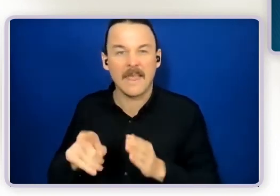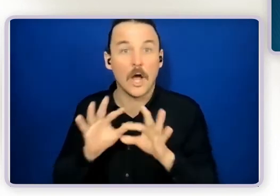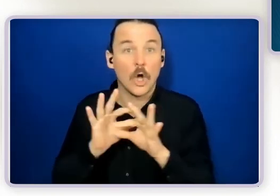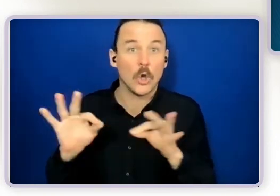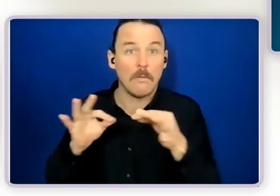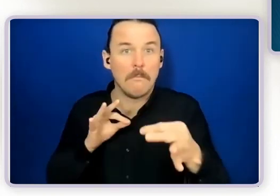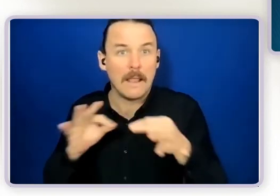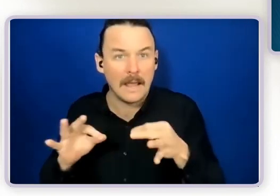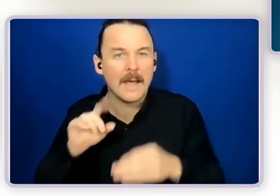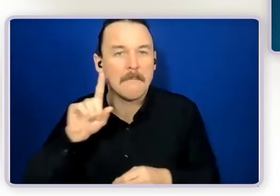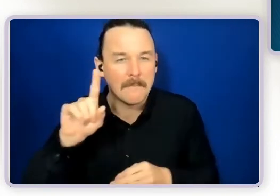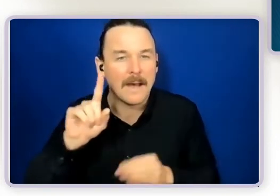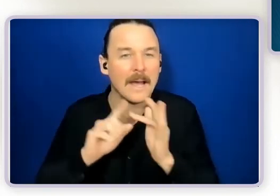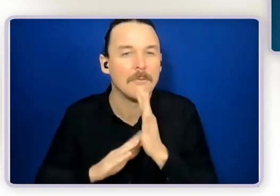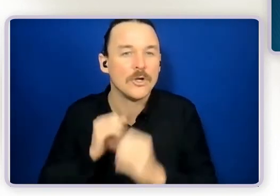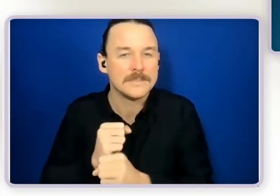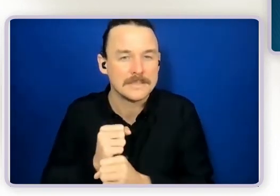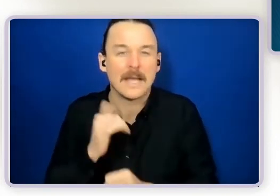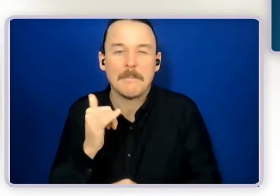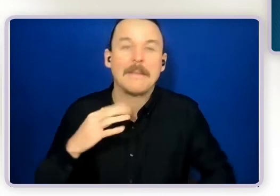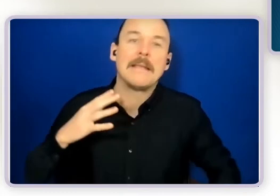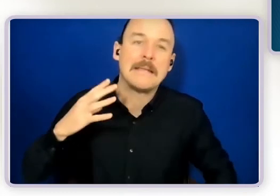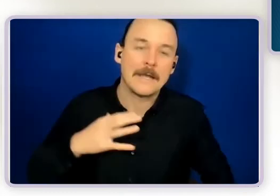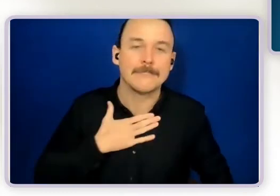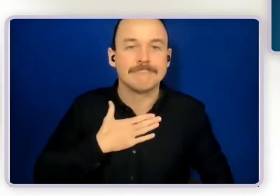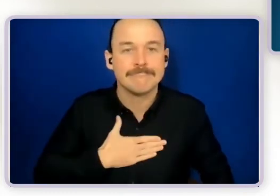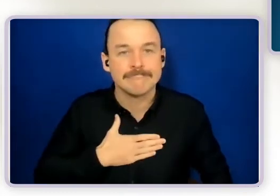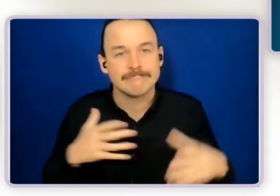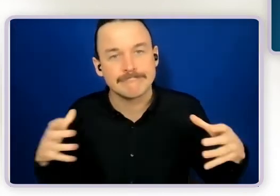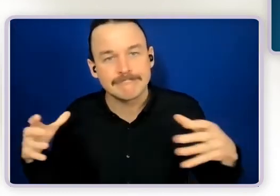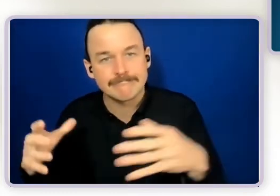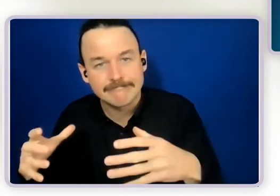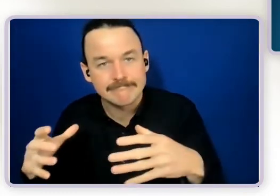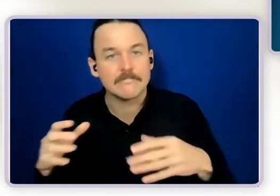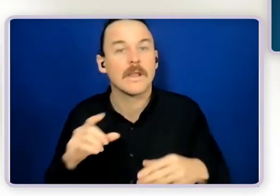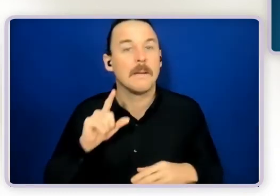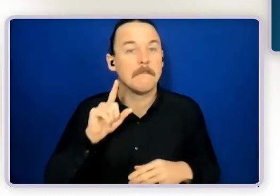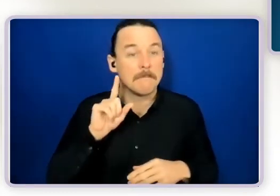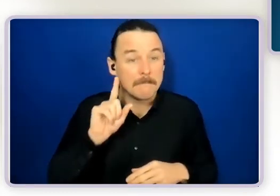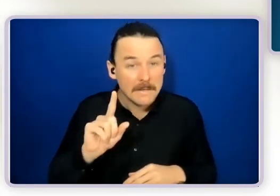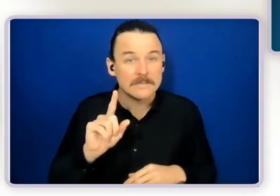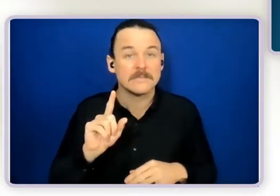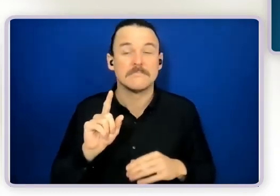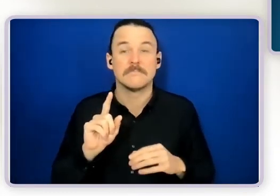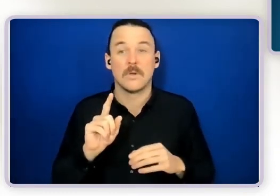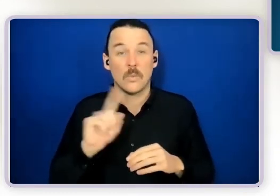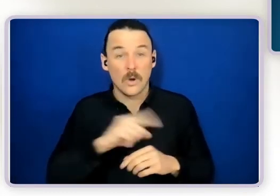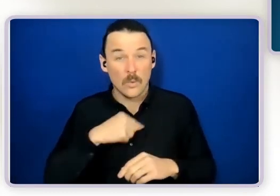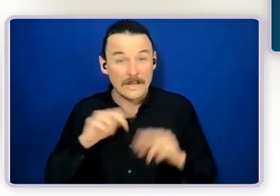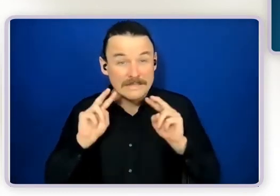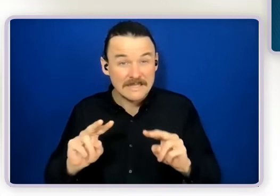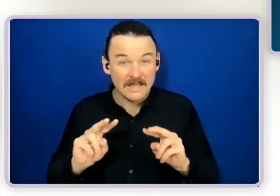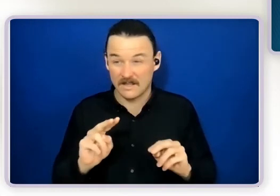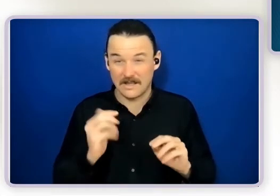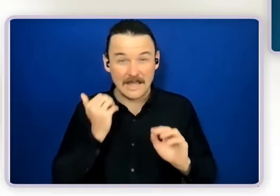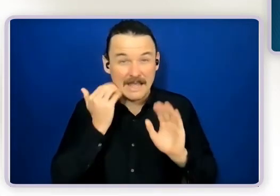But what we see is restrictive practices being applied to people with disabilities month after month and year after